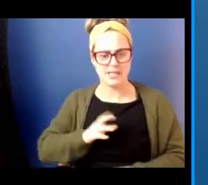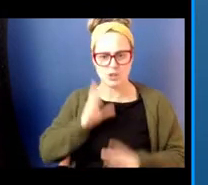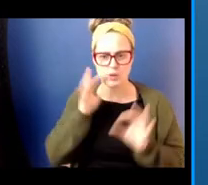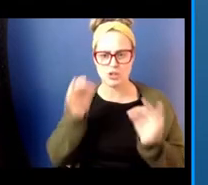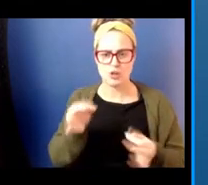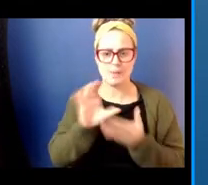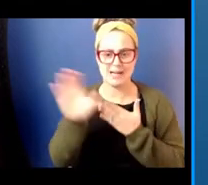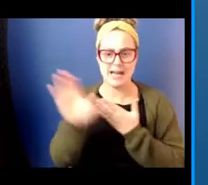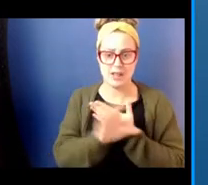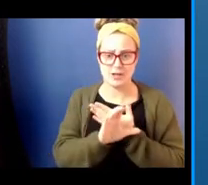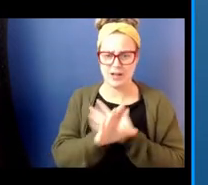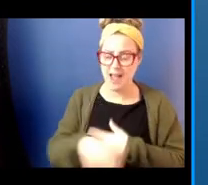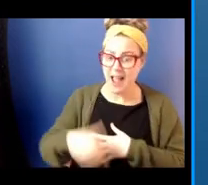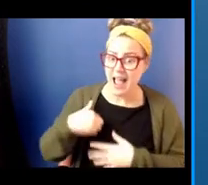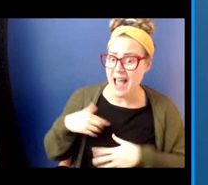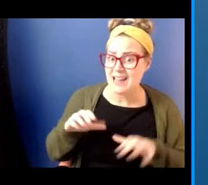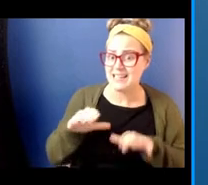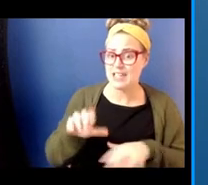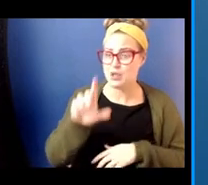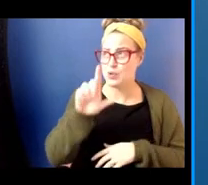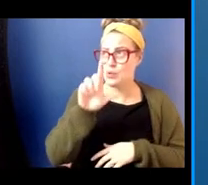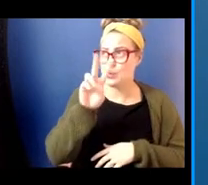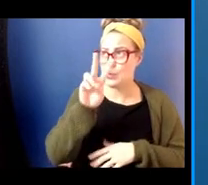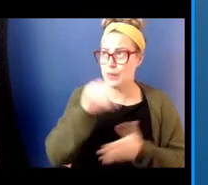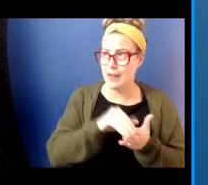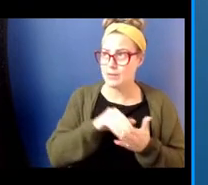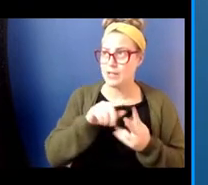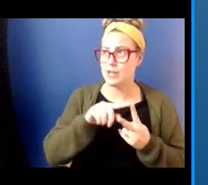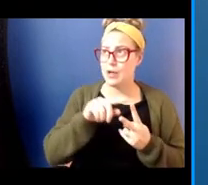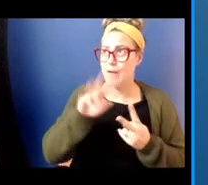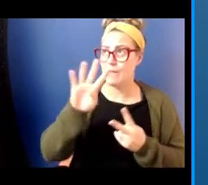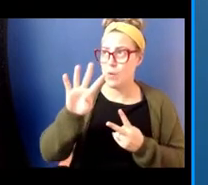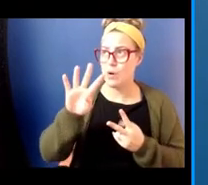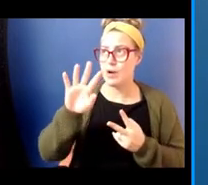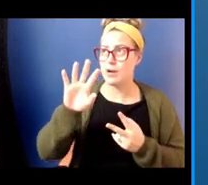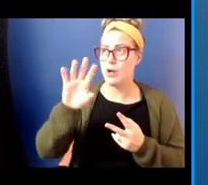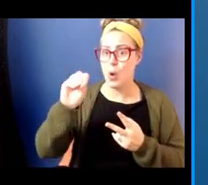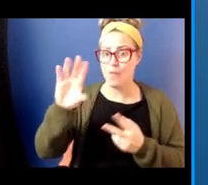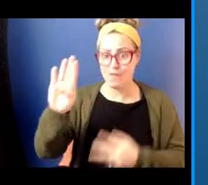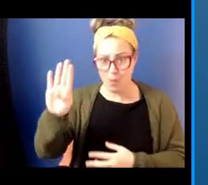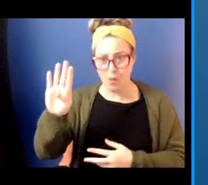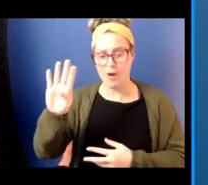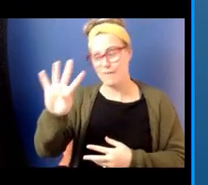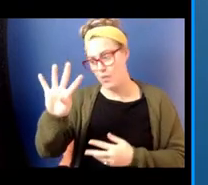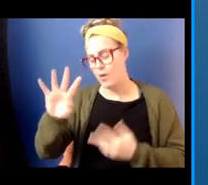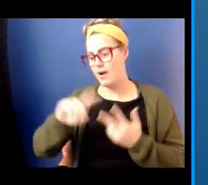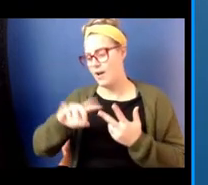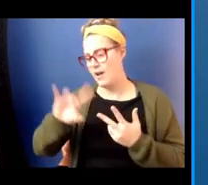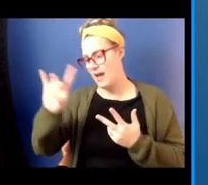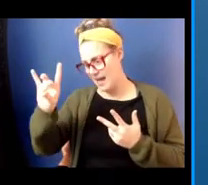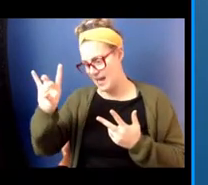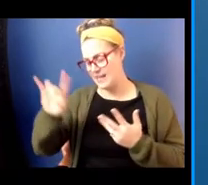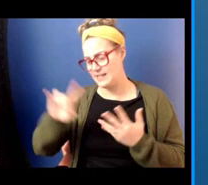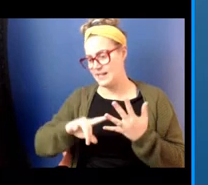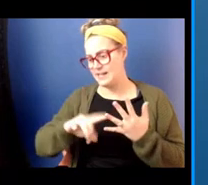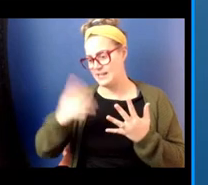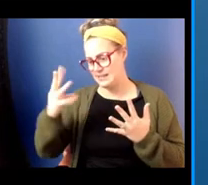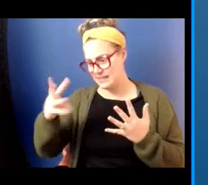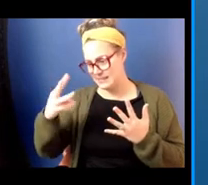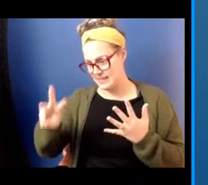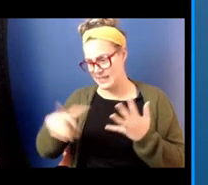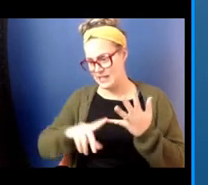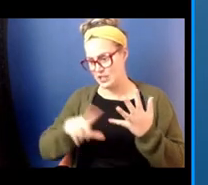2004 8 12 16 20. I think 24 is enough for me I'll give you